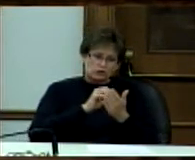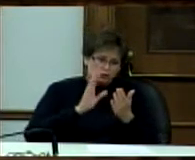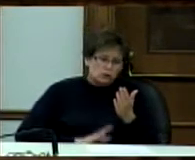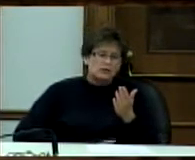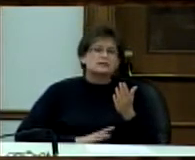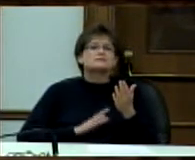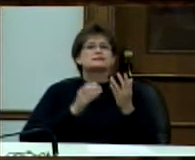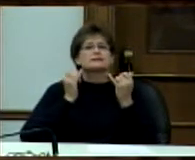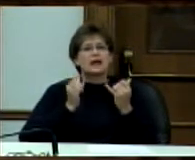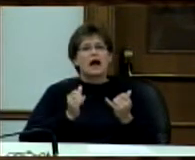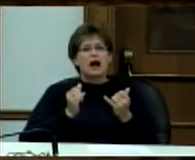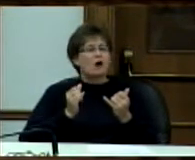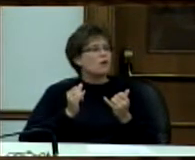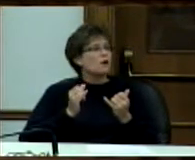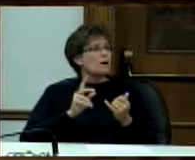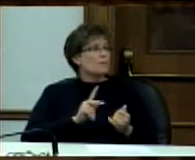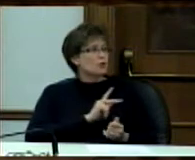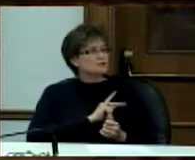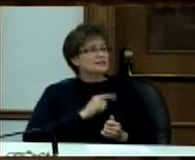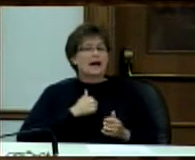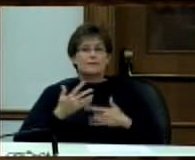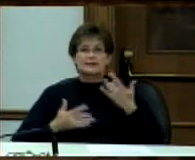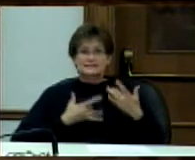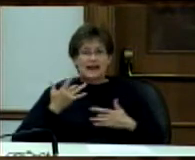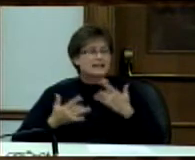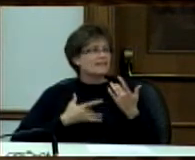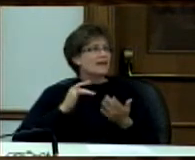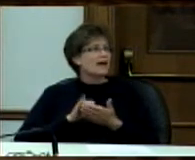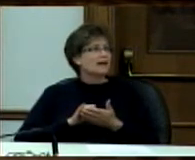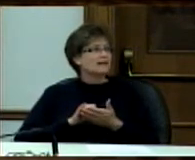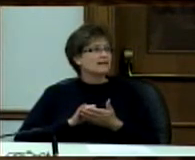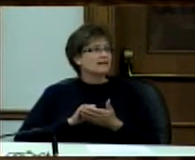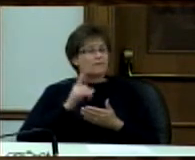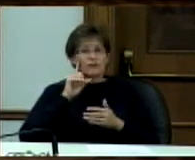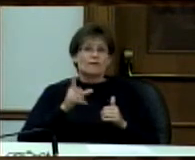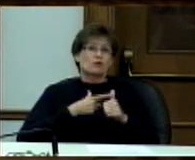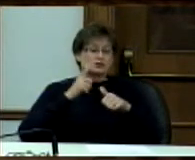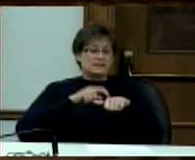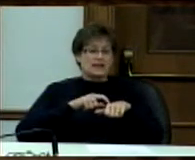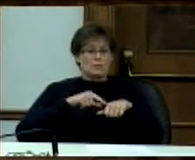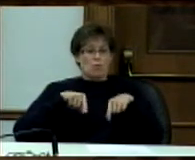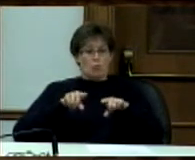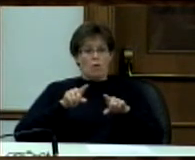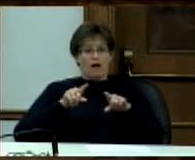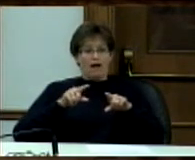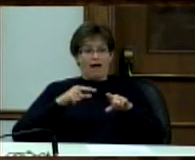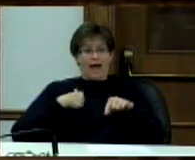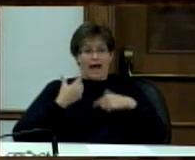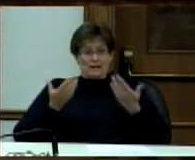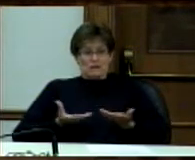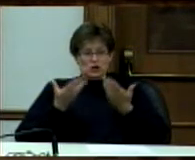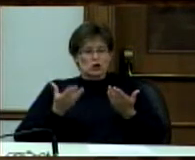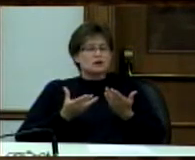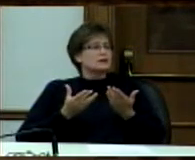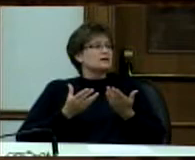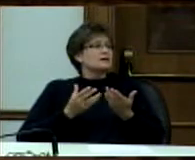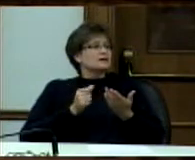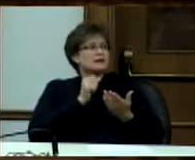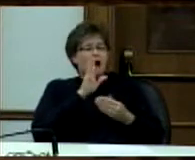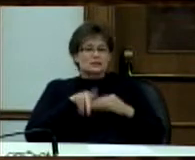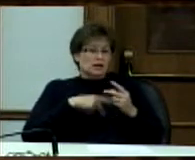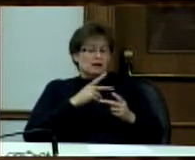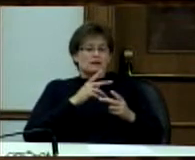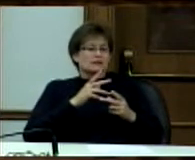our students. And now I'll just say personally, I'm excited that this not only for the first time in my time here, we can begin to talk about not